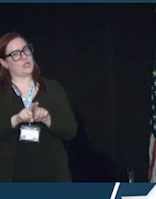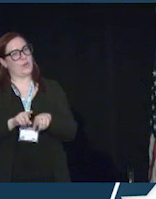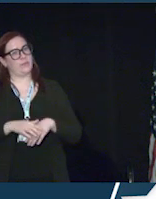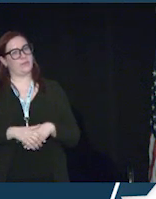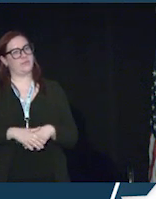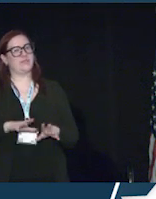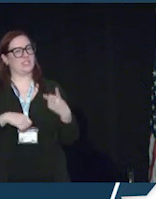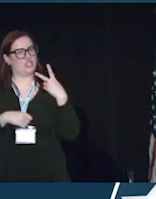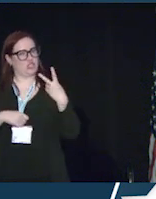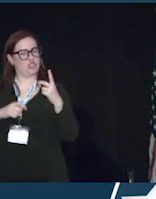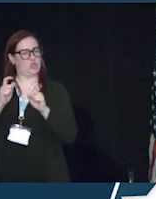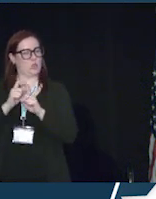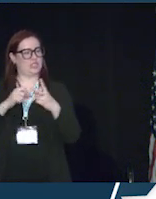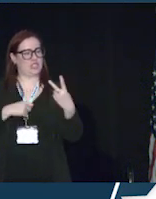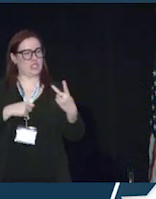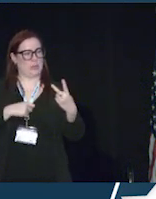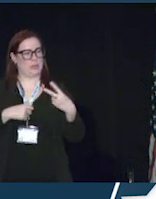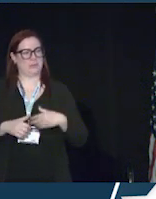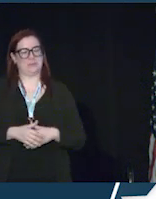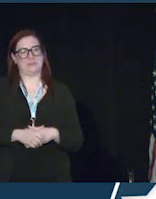gonna say 2 words.